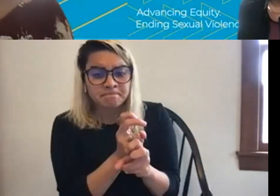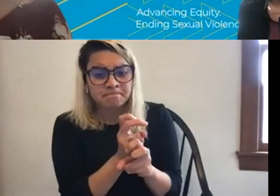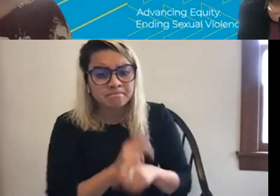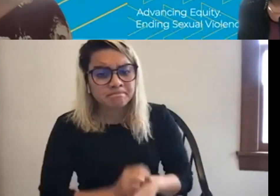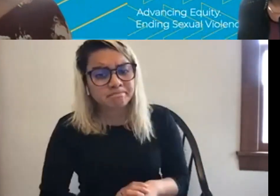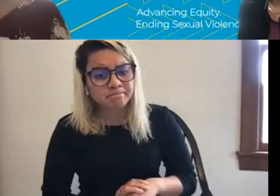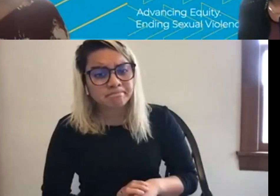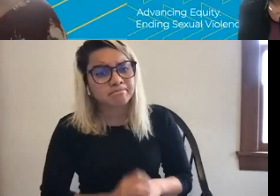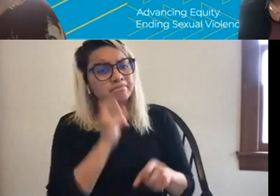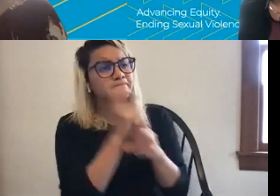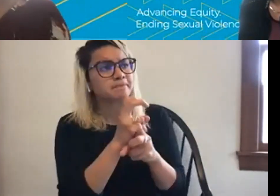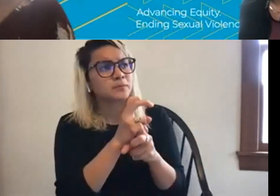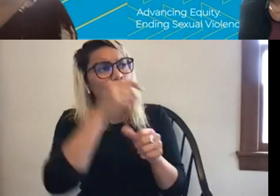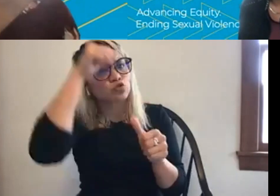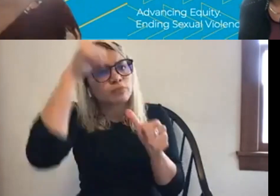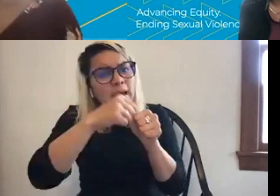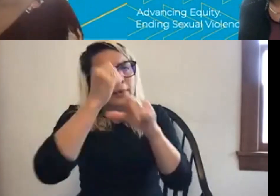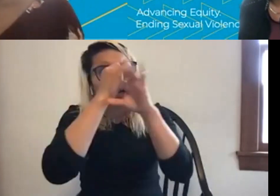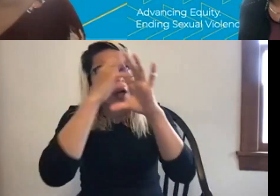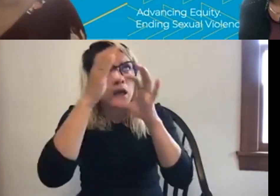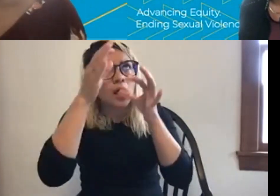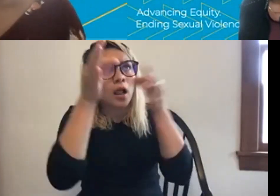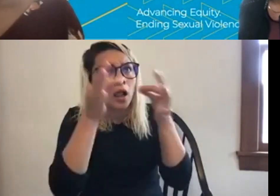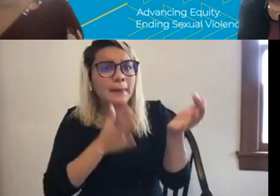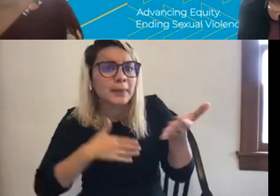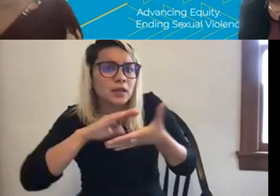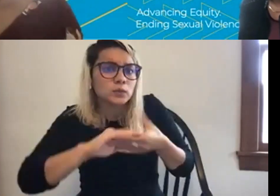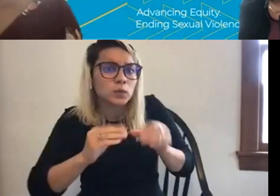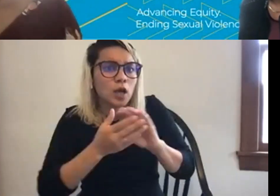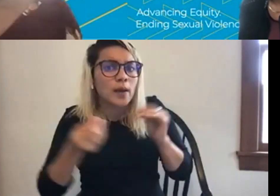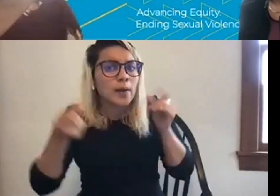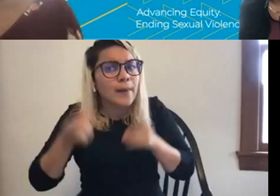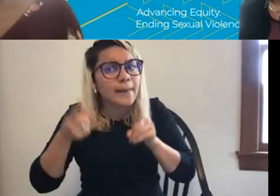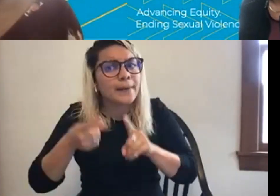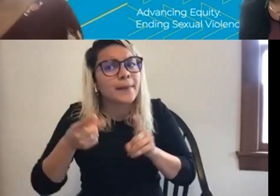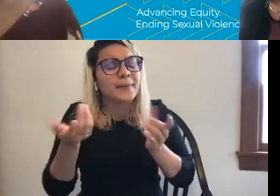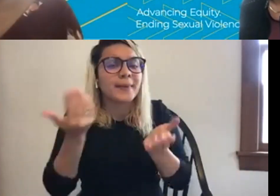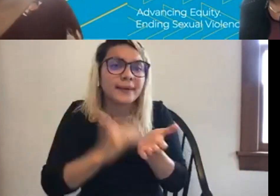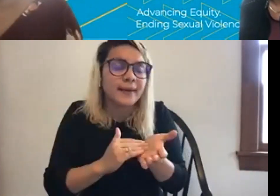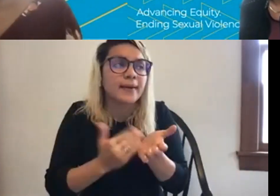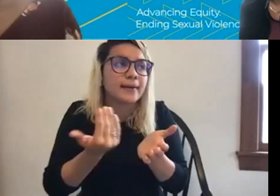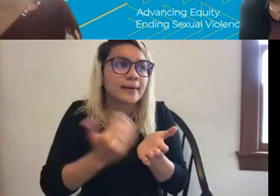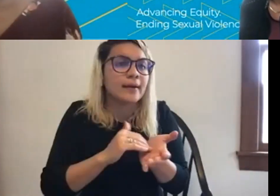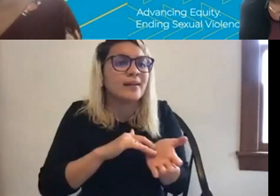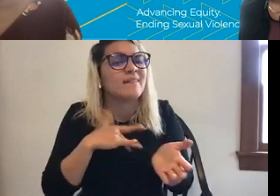relive that and to tell that story. And I feel kind of sad. I feel kind of heavy, you know,